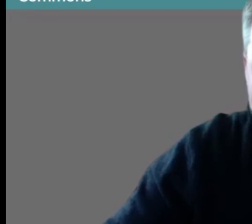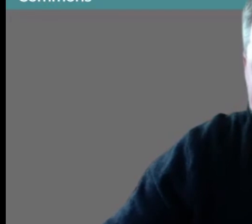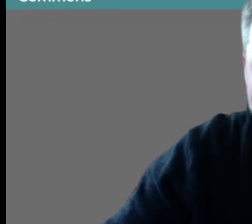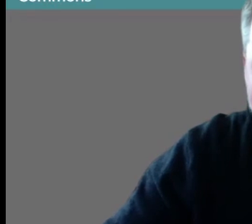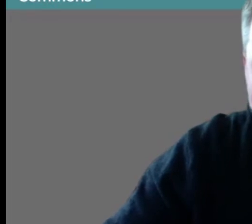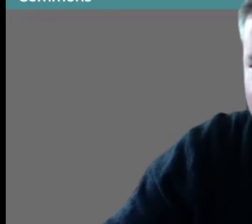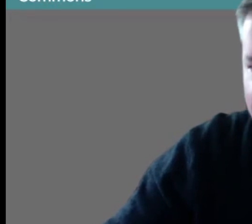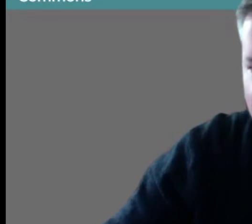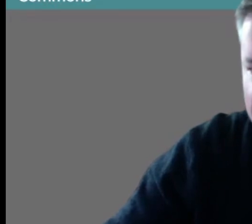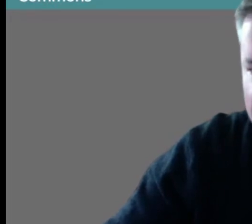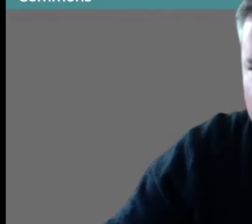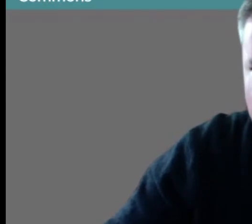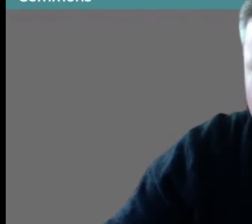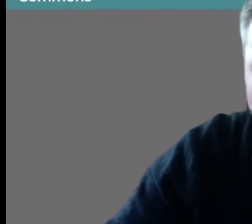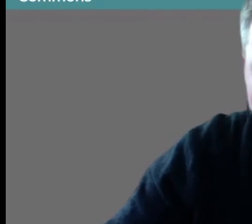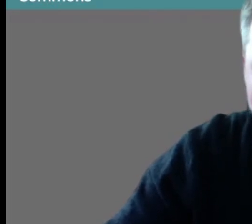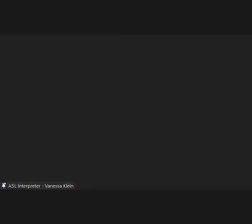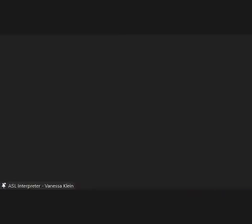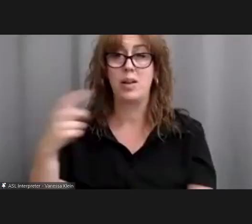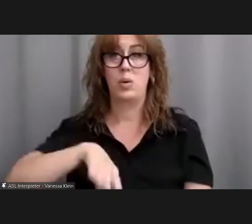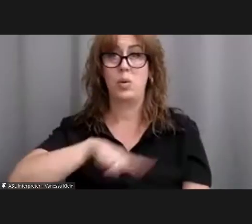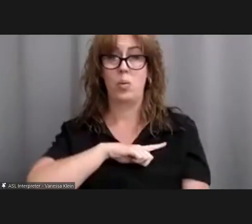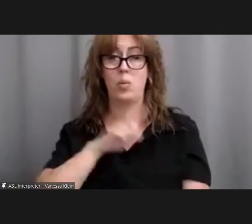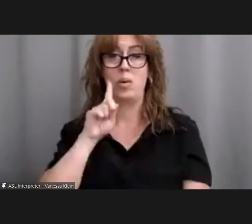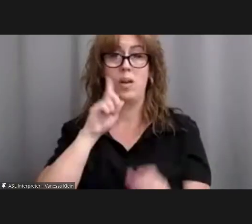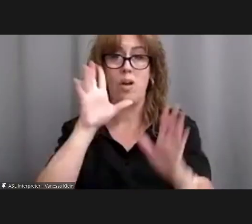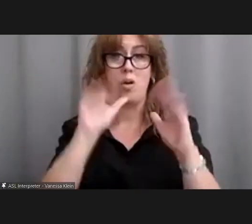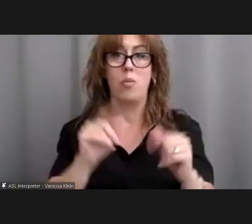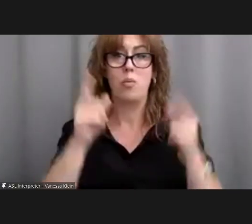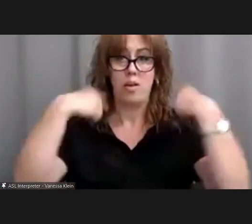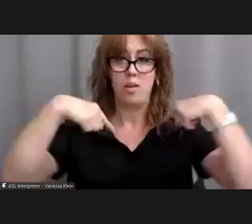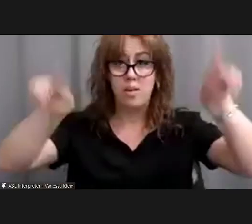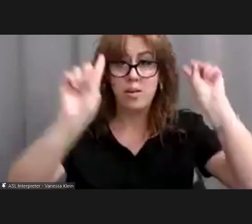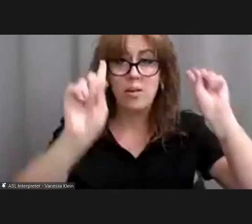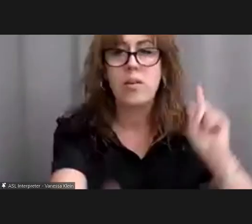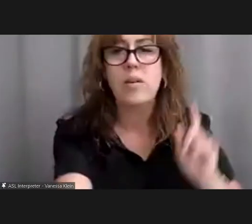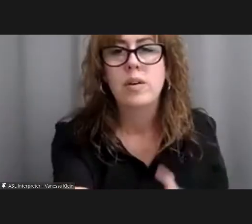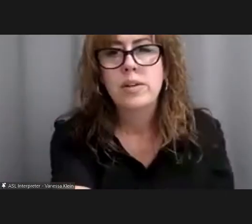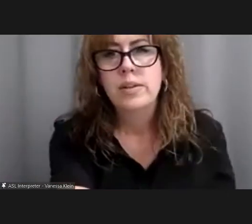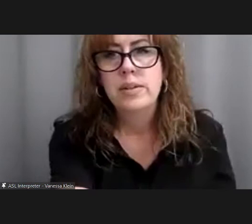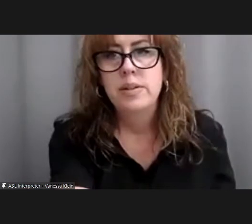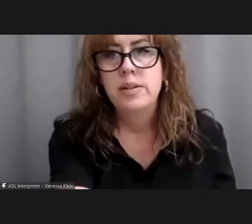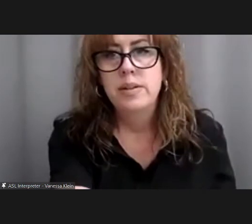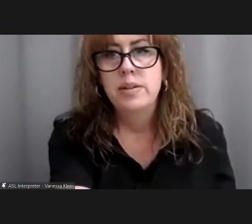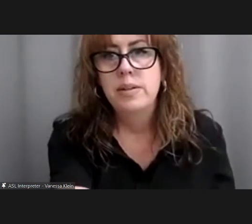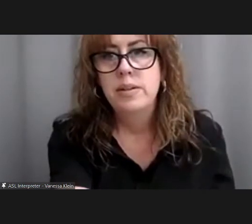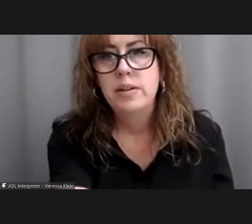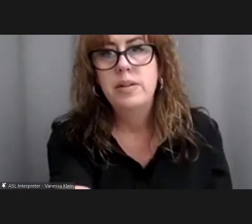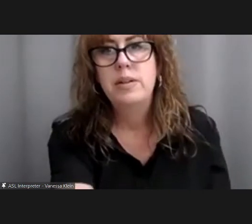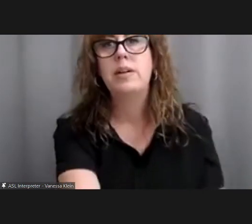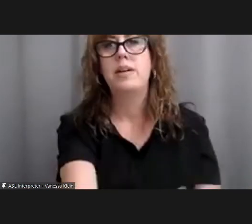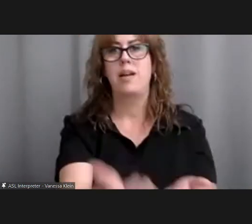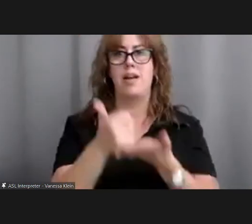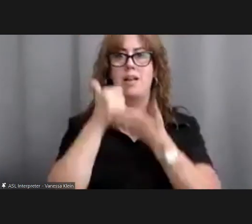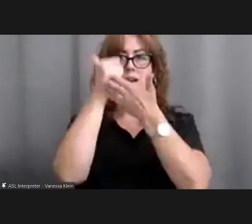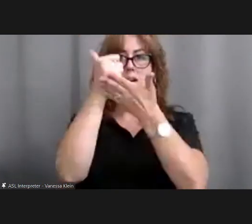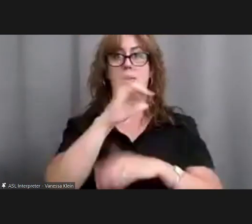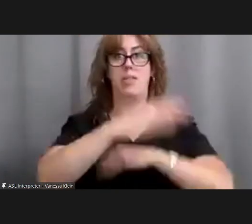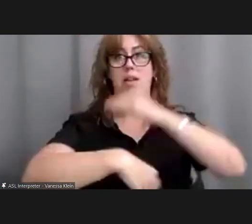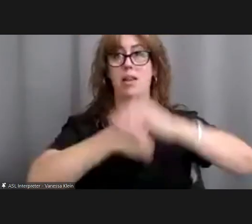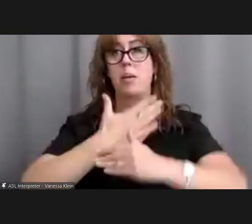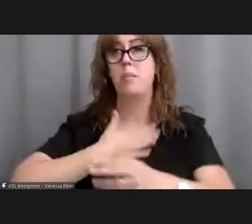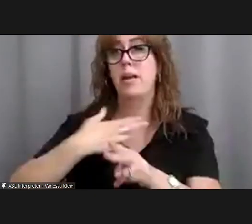the people who are governed by a constitution actually are participants in creating their own destiny under which they live. My name is Chris